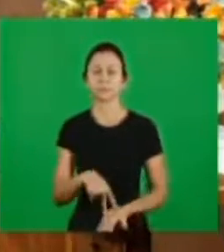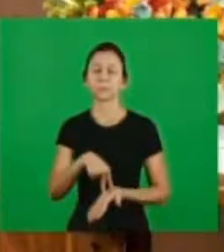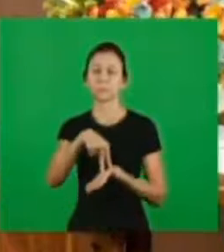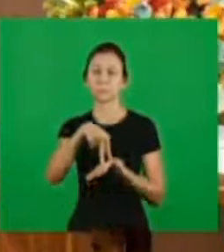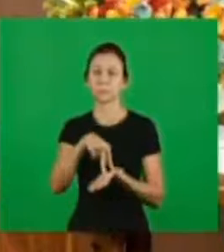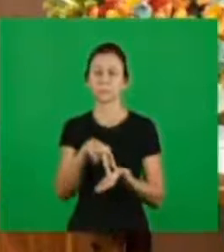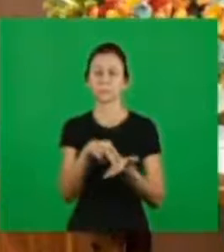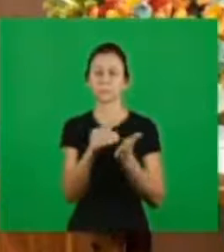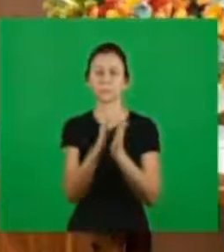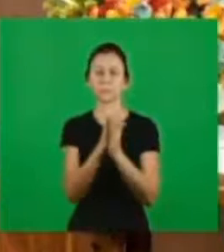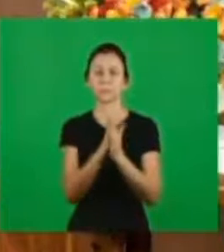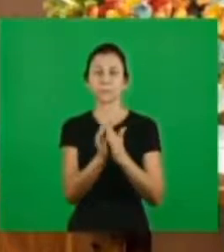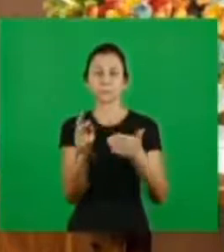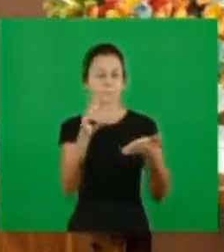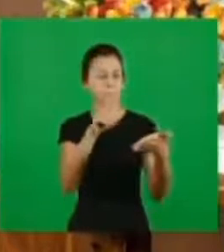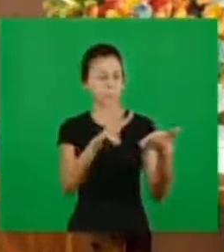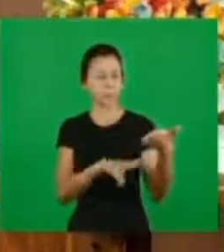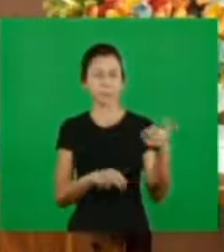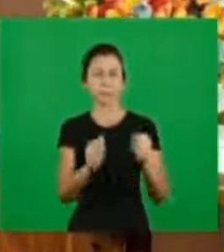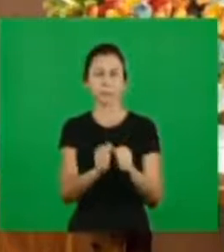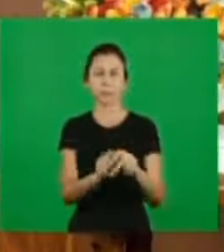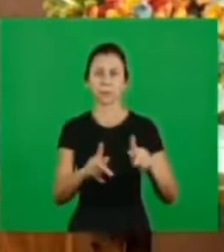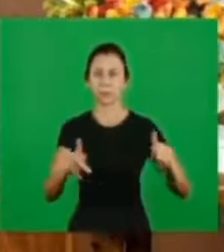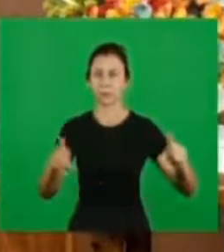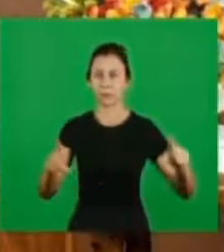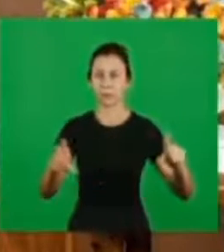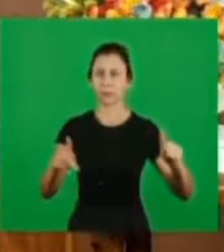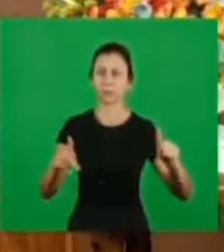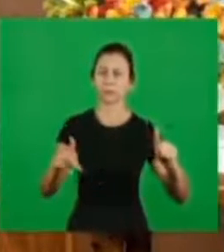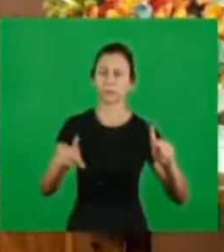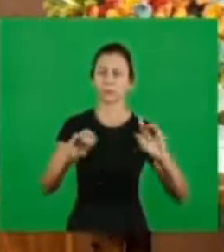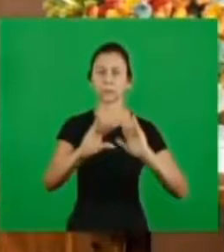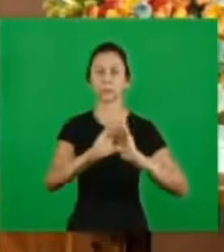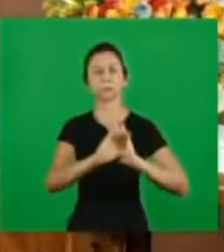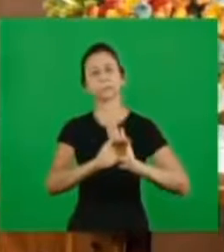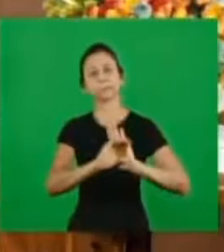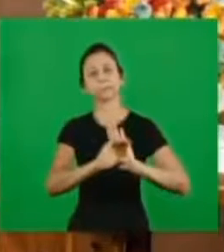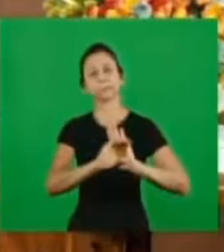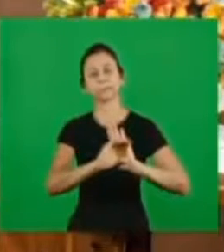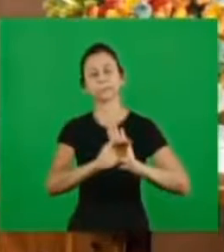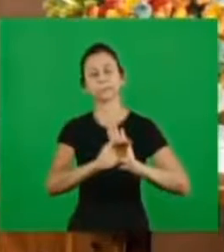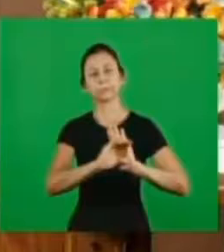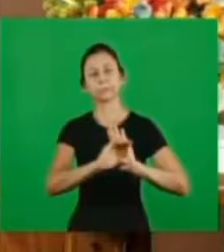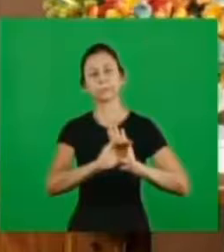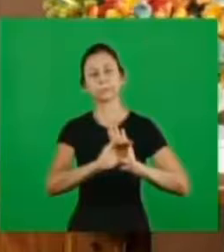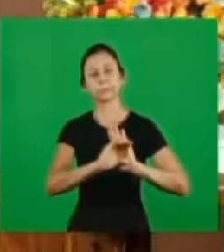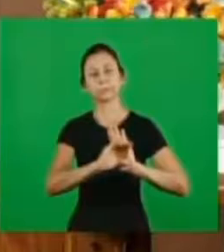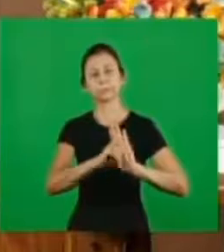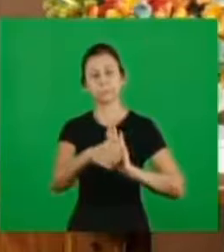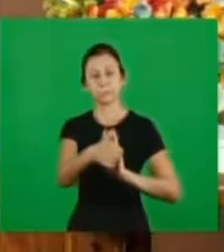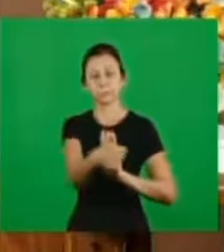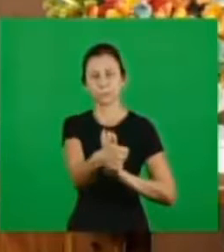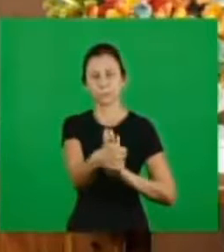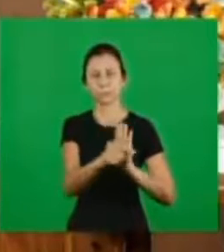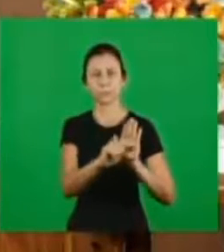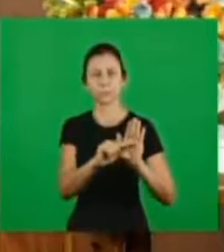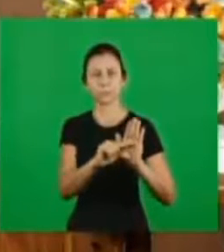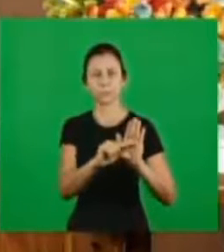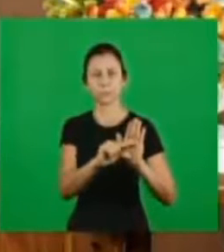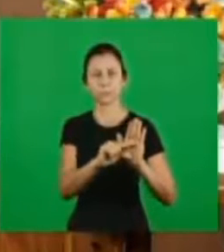up so we can read together the book of Revelations, chapter